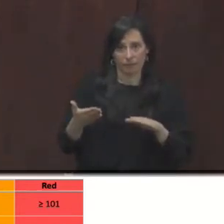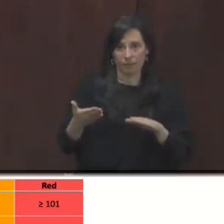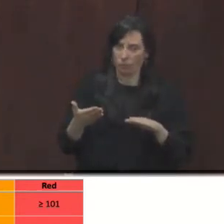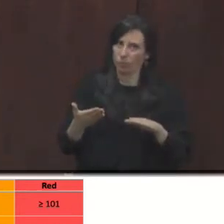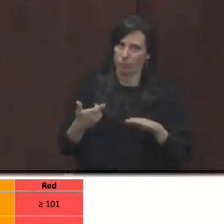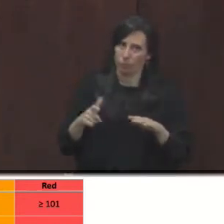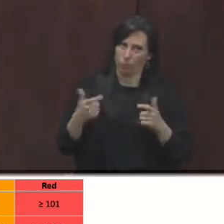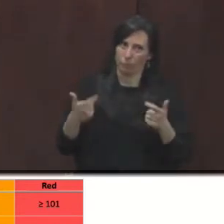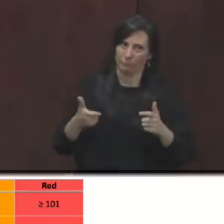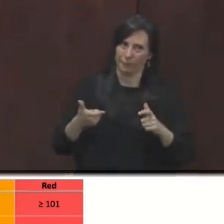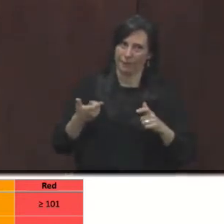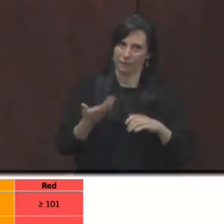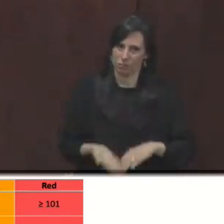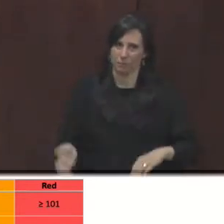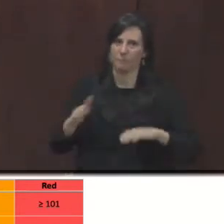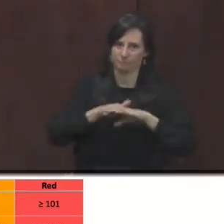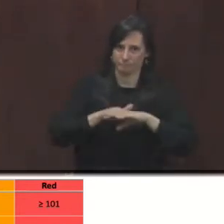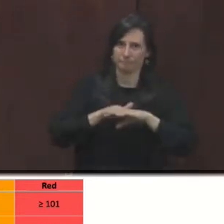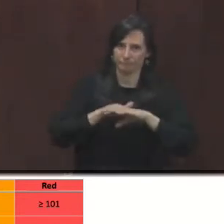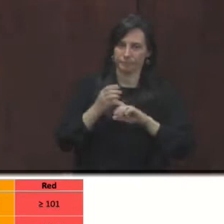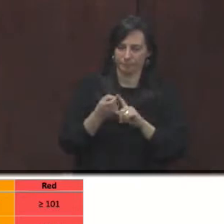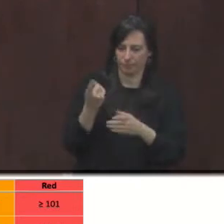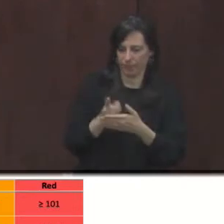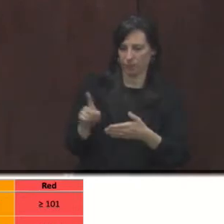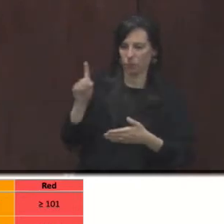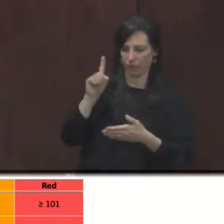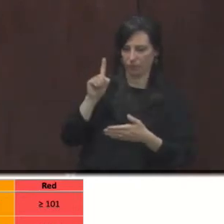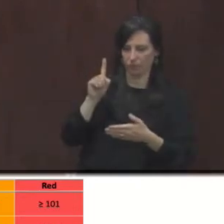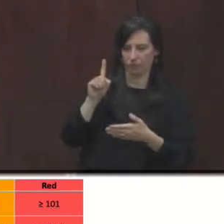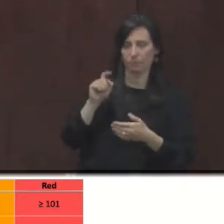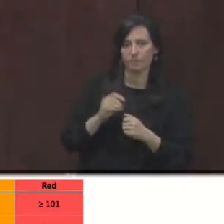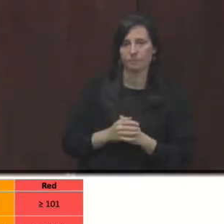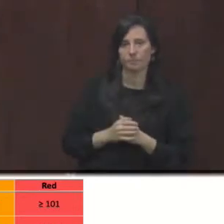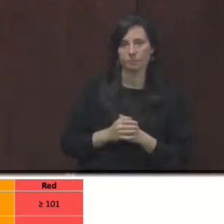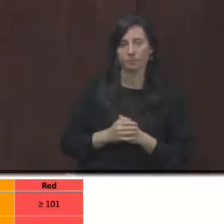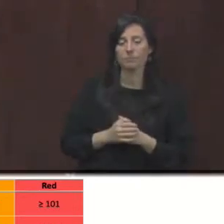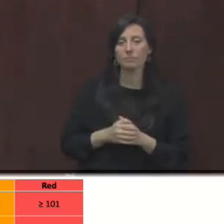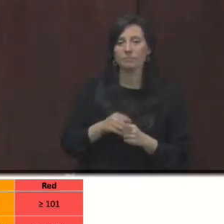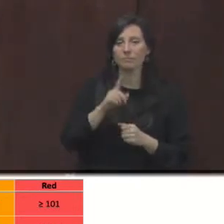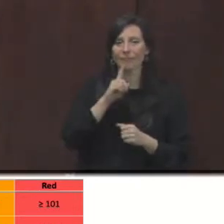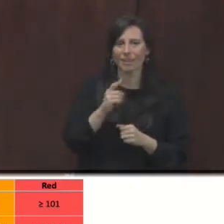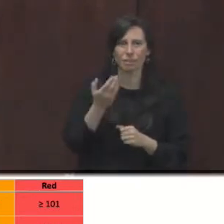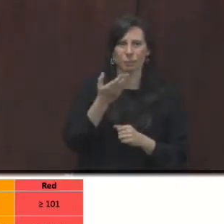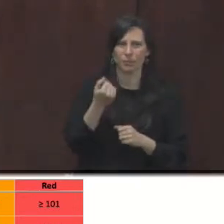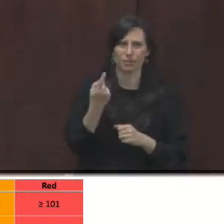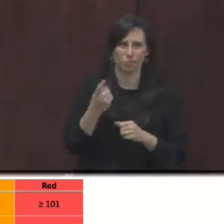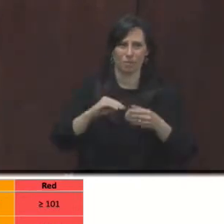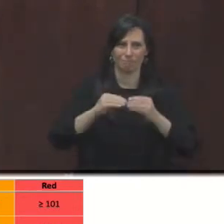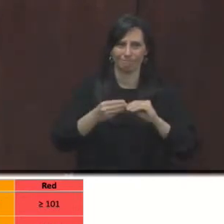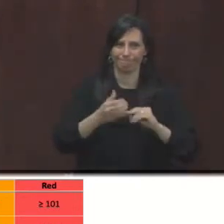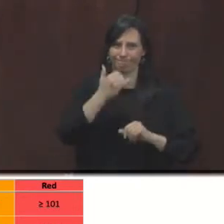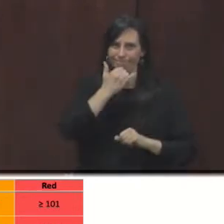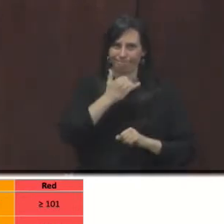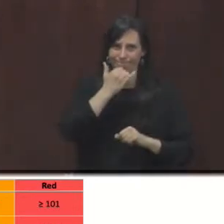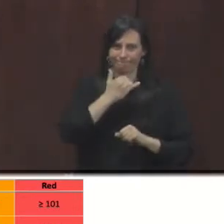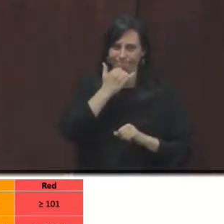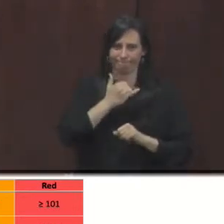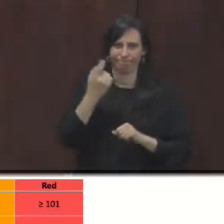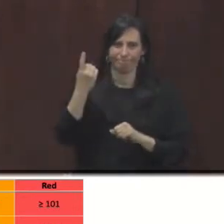from previous week. This was actually due to a reporting failure from one of our facilities